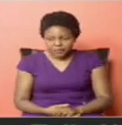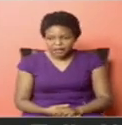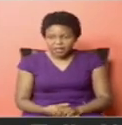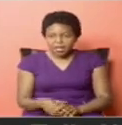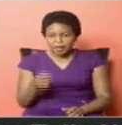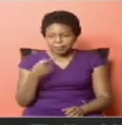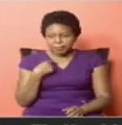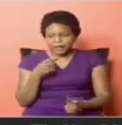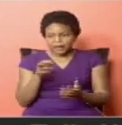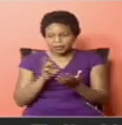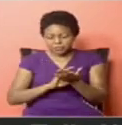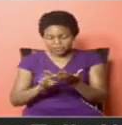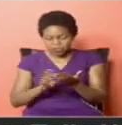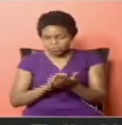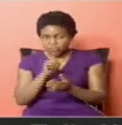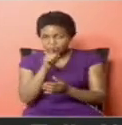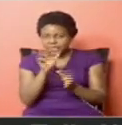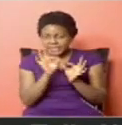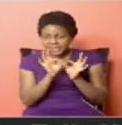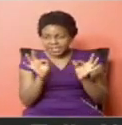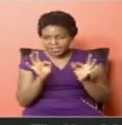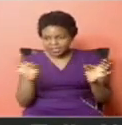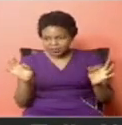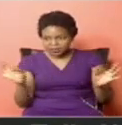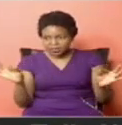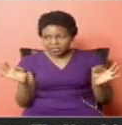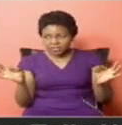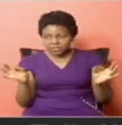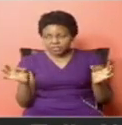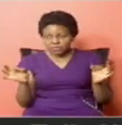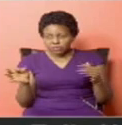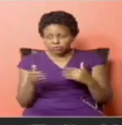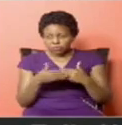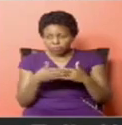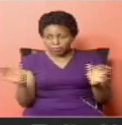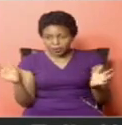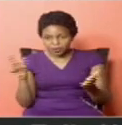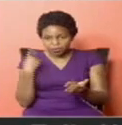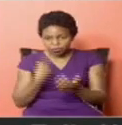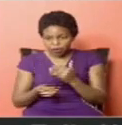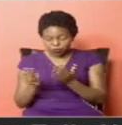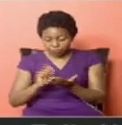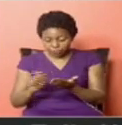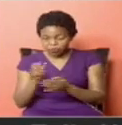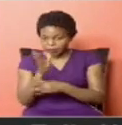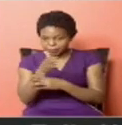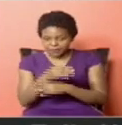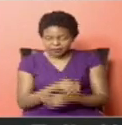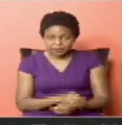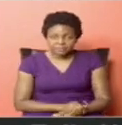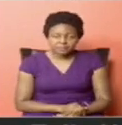will read to you a sentence to open up the abstract that we wrote to the minister.